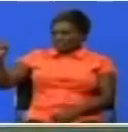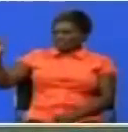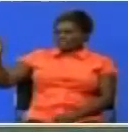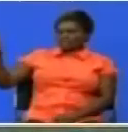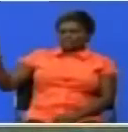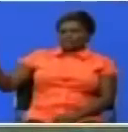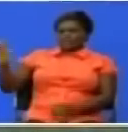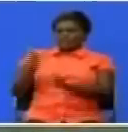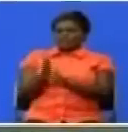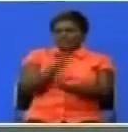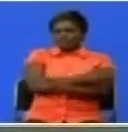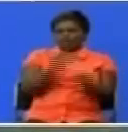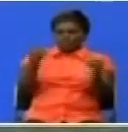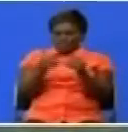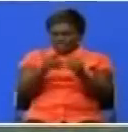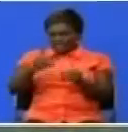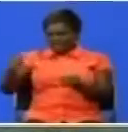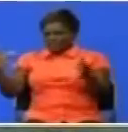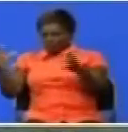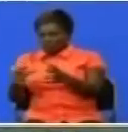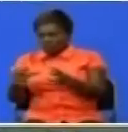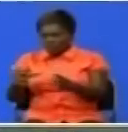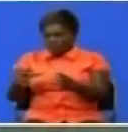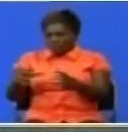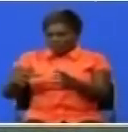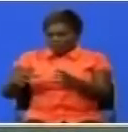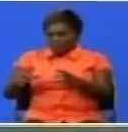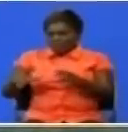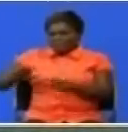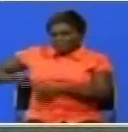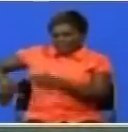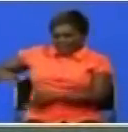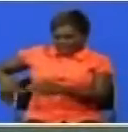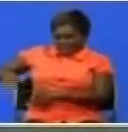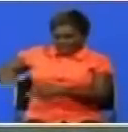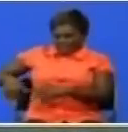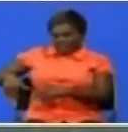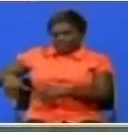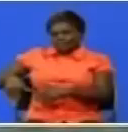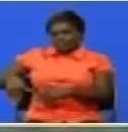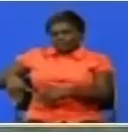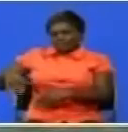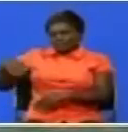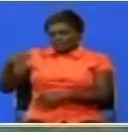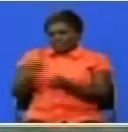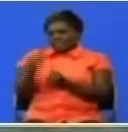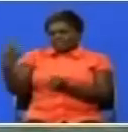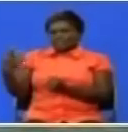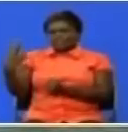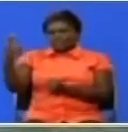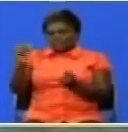ikiwa ni kabla ya kuchuana na CFC Naps kutoka Madagascar katika ligi ya vilabu bingwa Afrika tarehe 13. Msimu wa